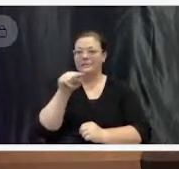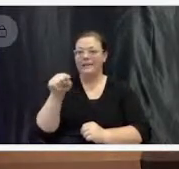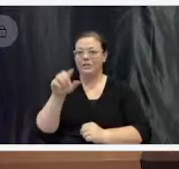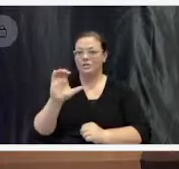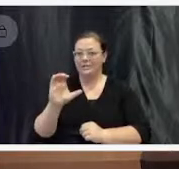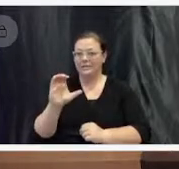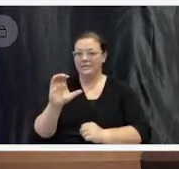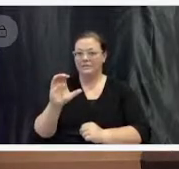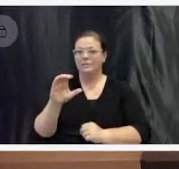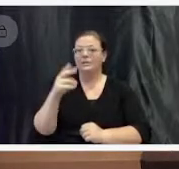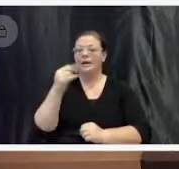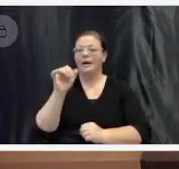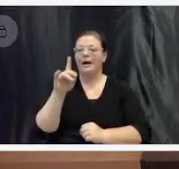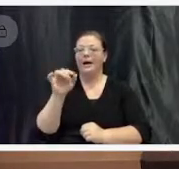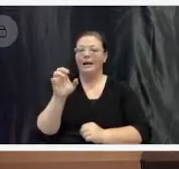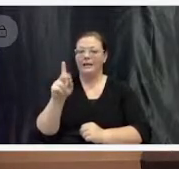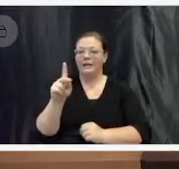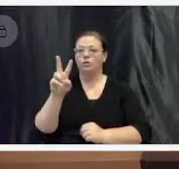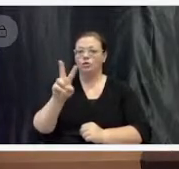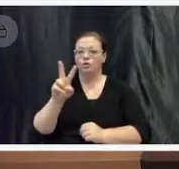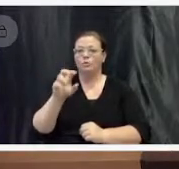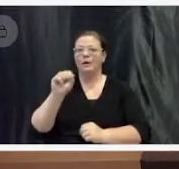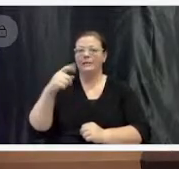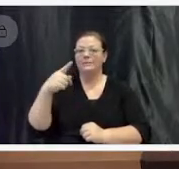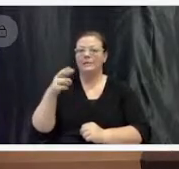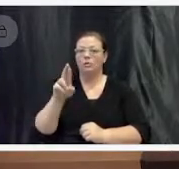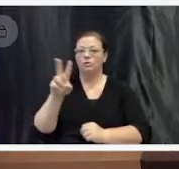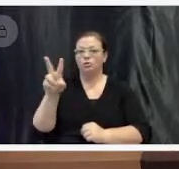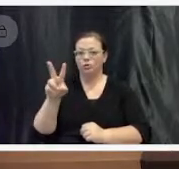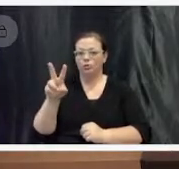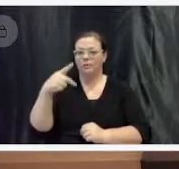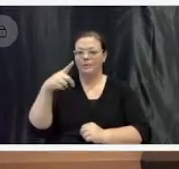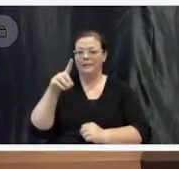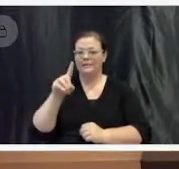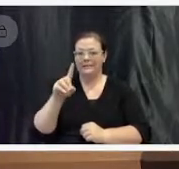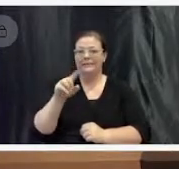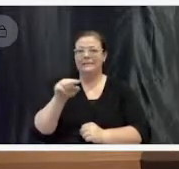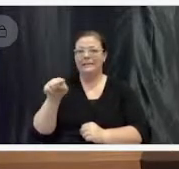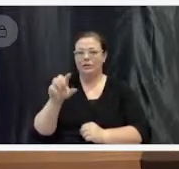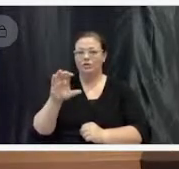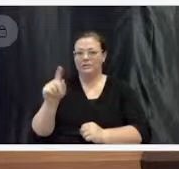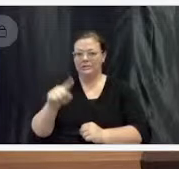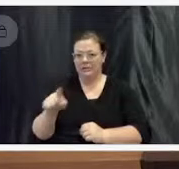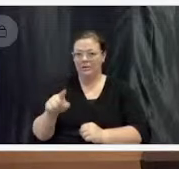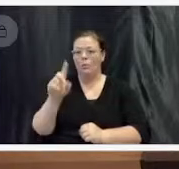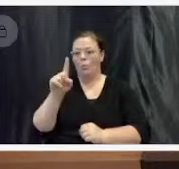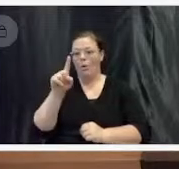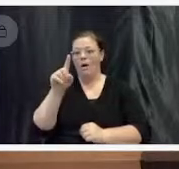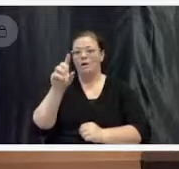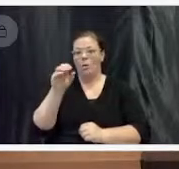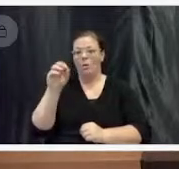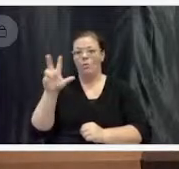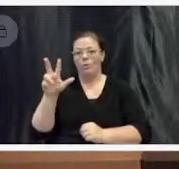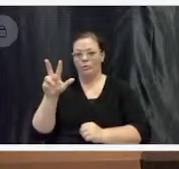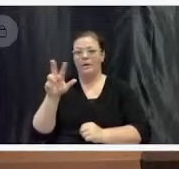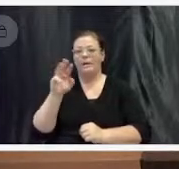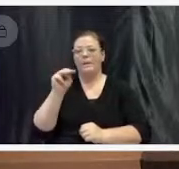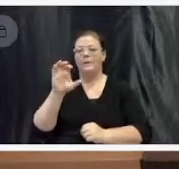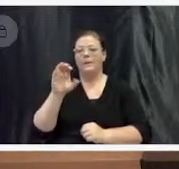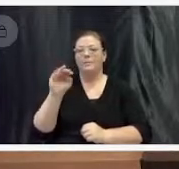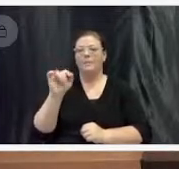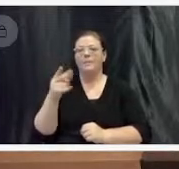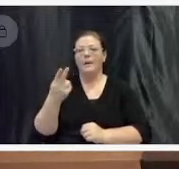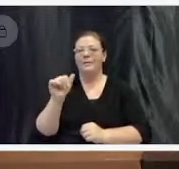Z3218-C, Haddock 2, STR2, PD-C, 1003 McMath